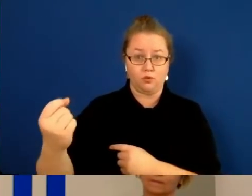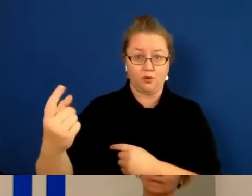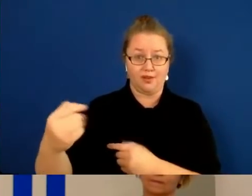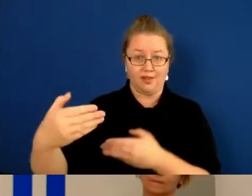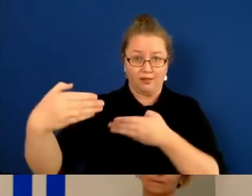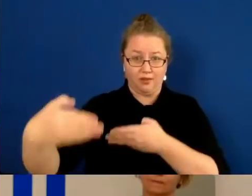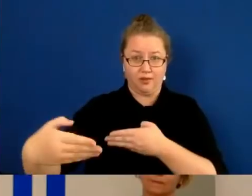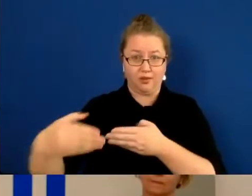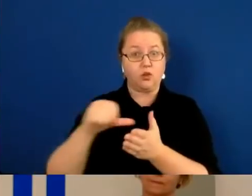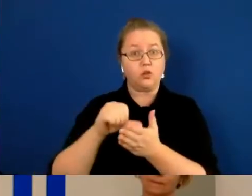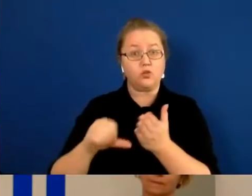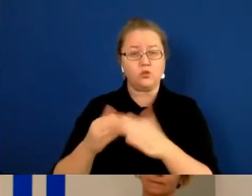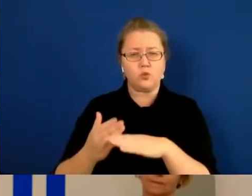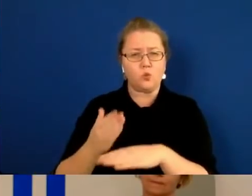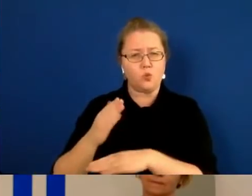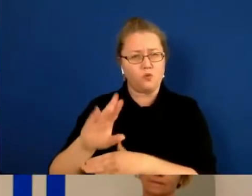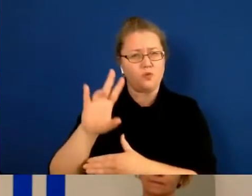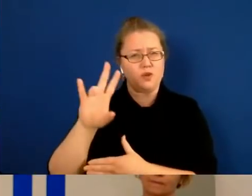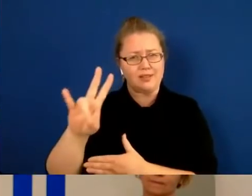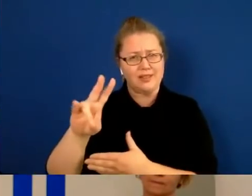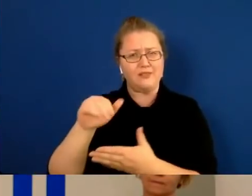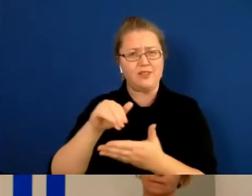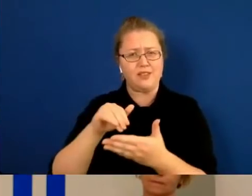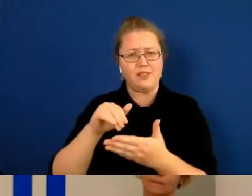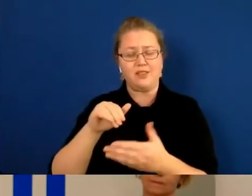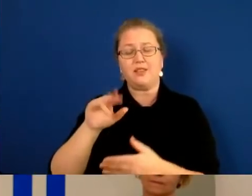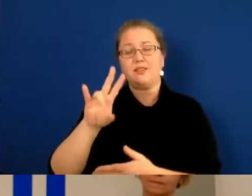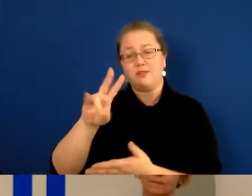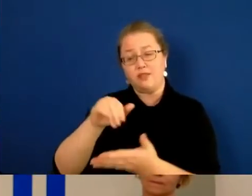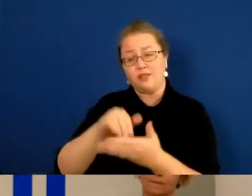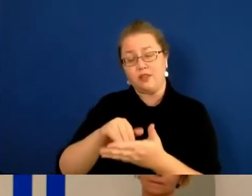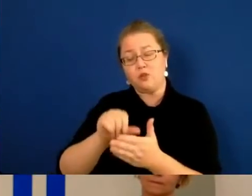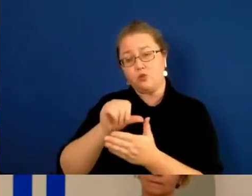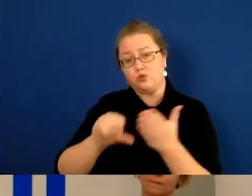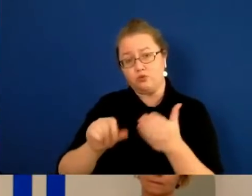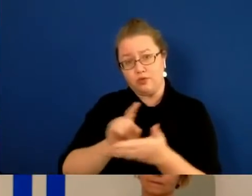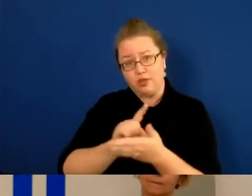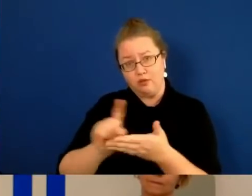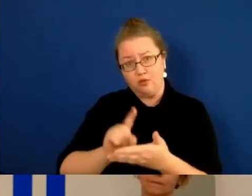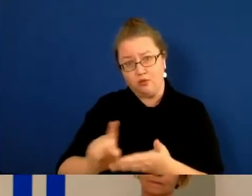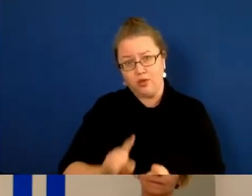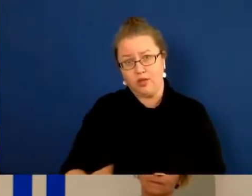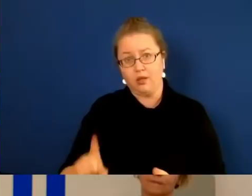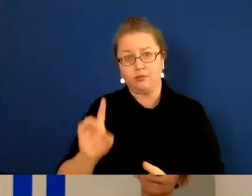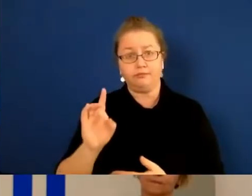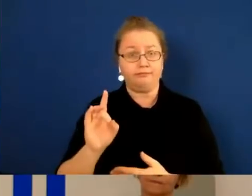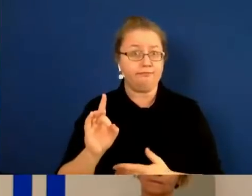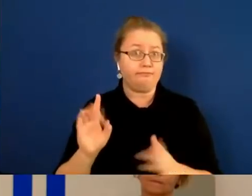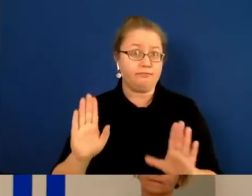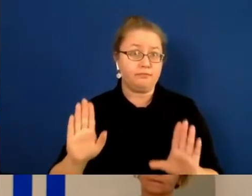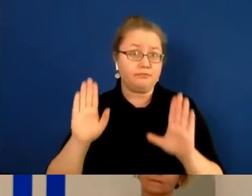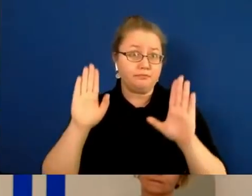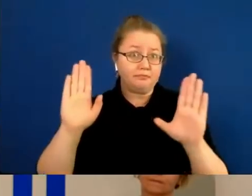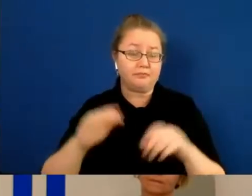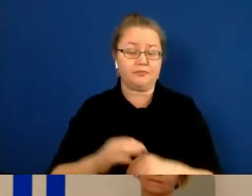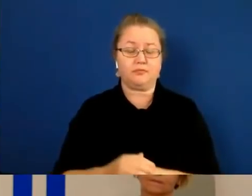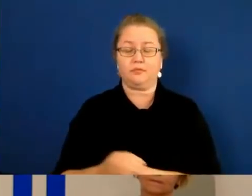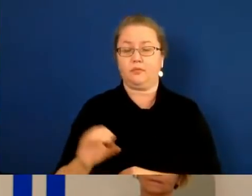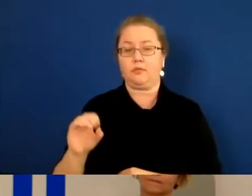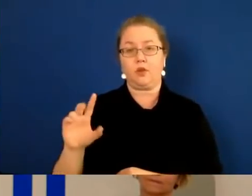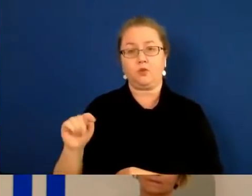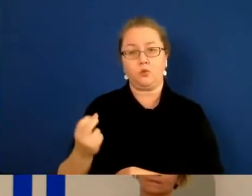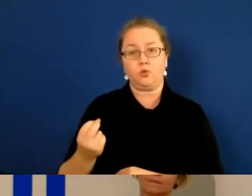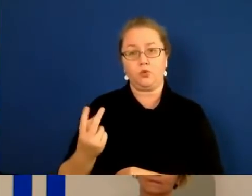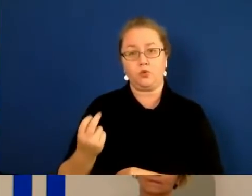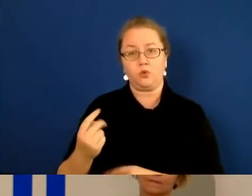by surgeons, by HEU administrative staff, everyone, to ensure, and by cleaners, to make sure that we